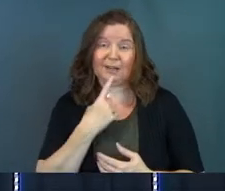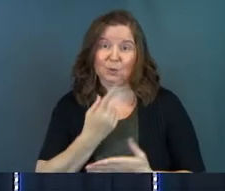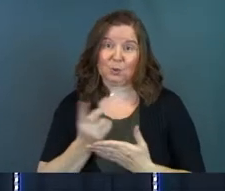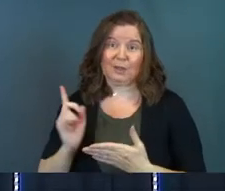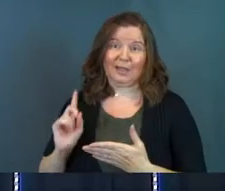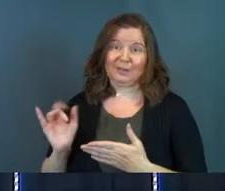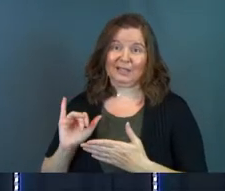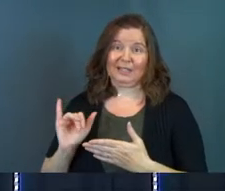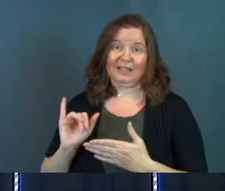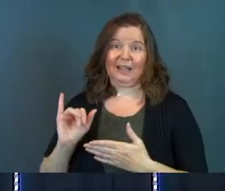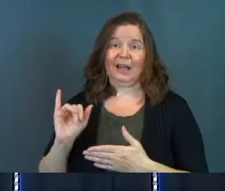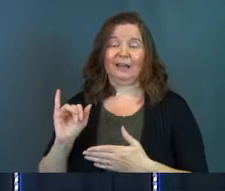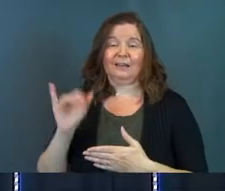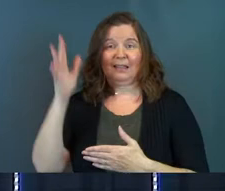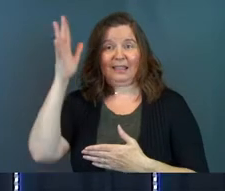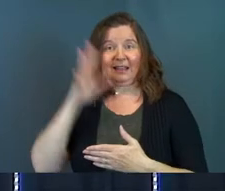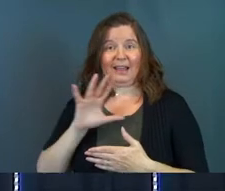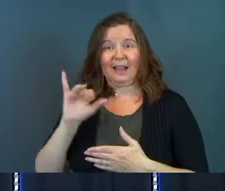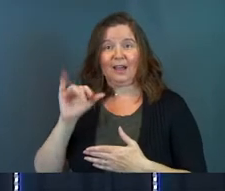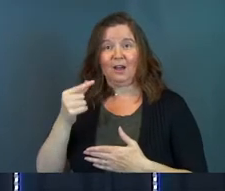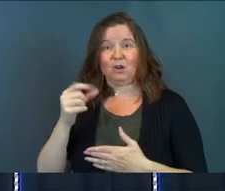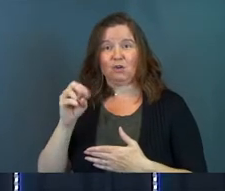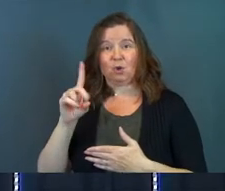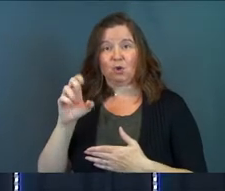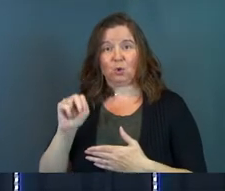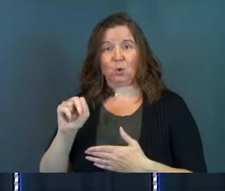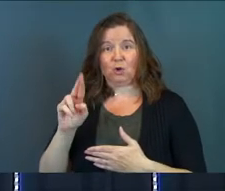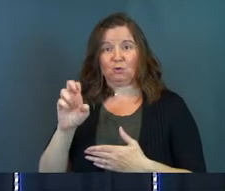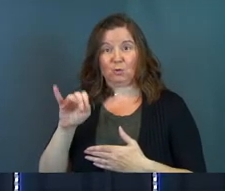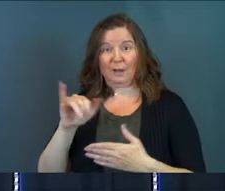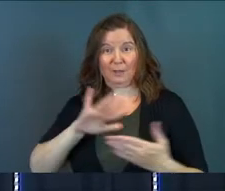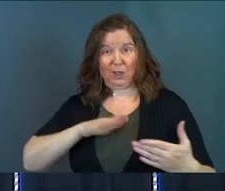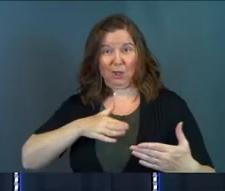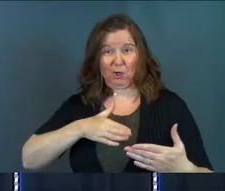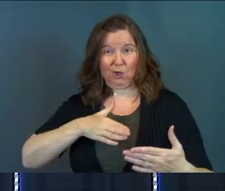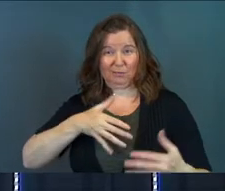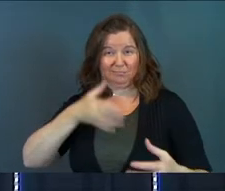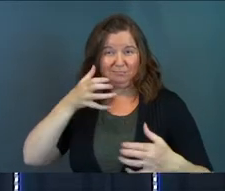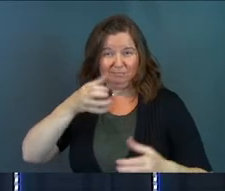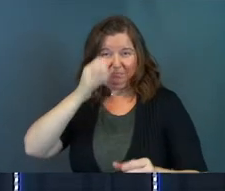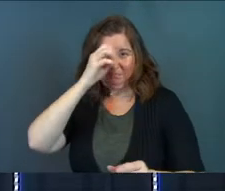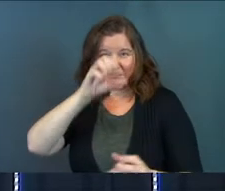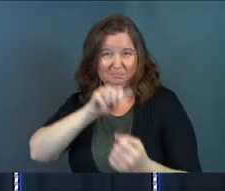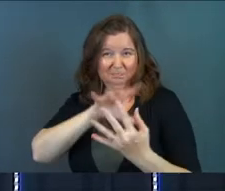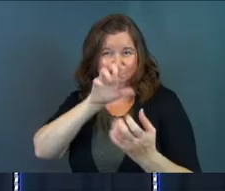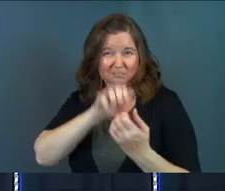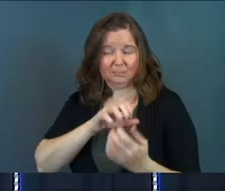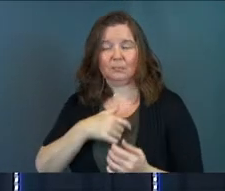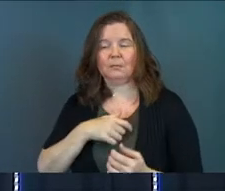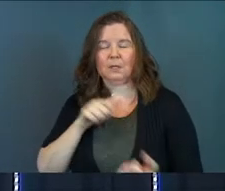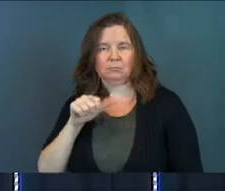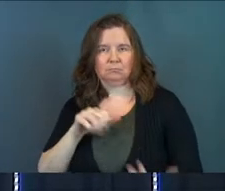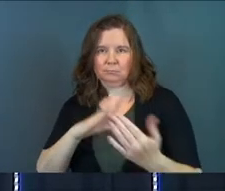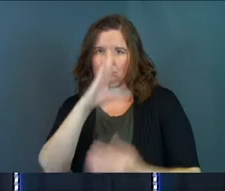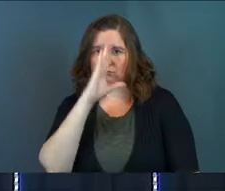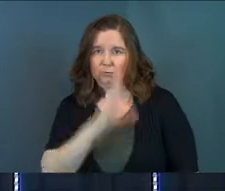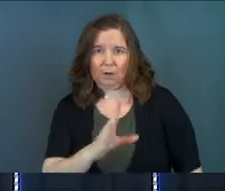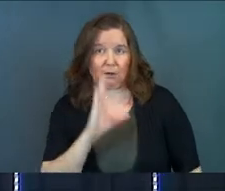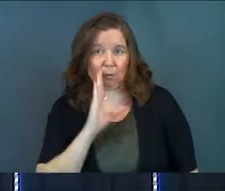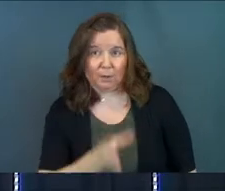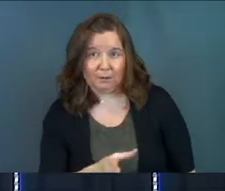told you last week, he's like the Gordon Ramsay of New Testament writers, right? He's in your face, and James is going to tell it to you